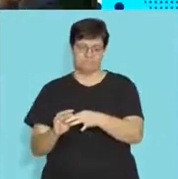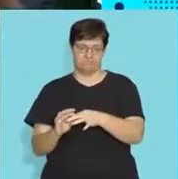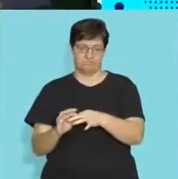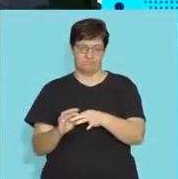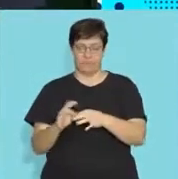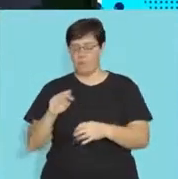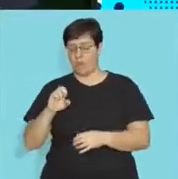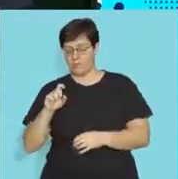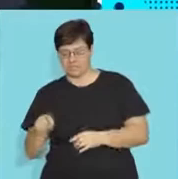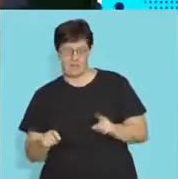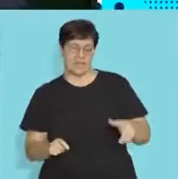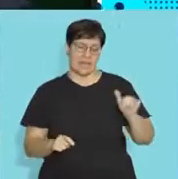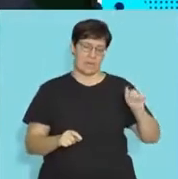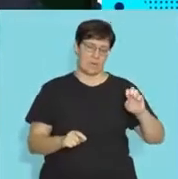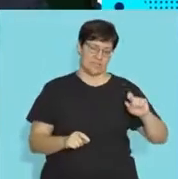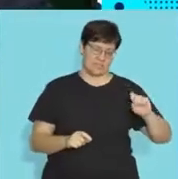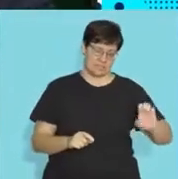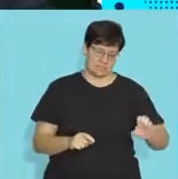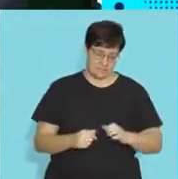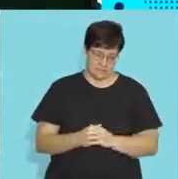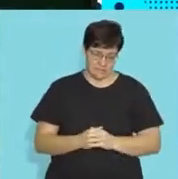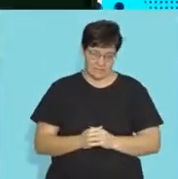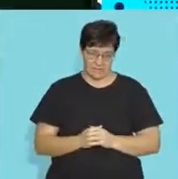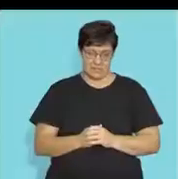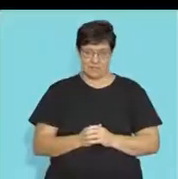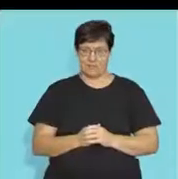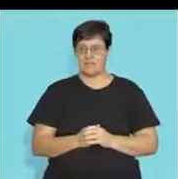that exist between the biotic and the abiotic factors.